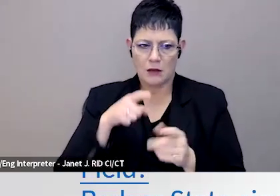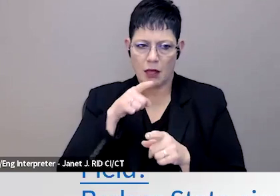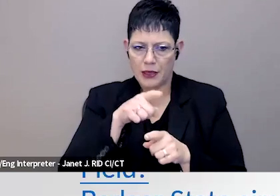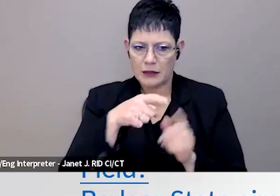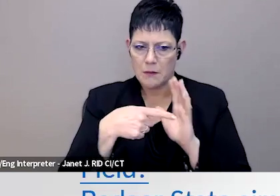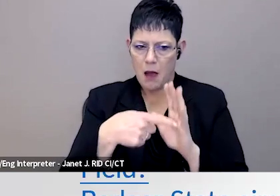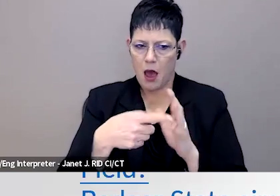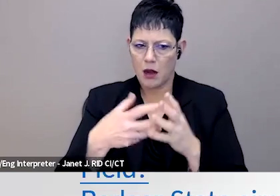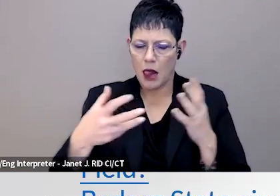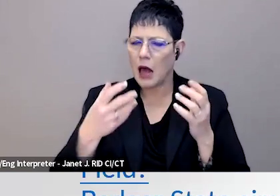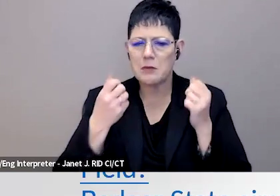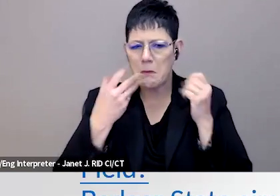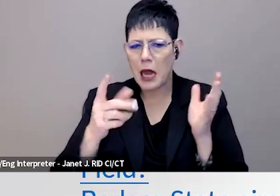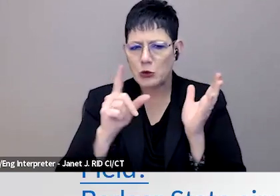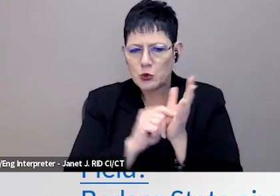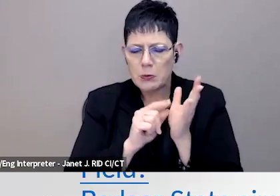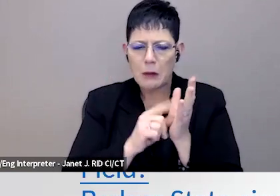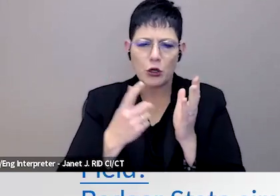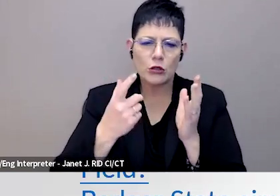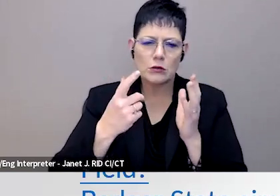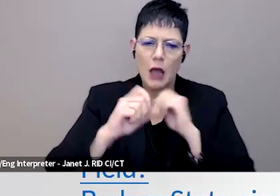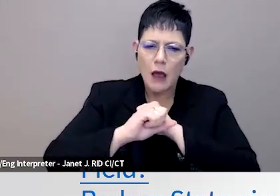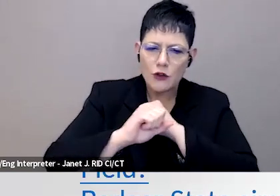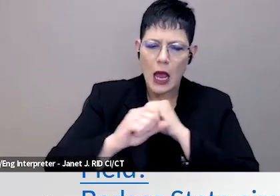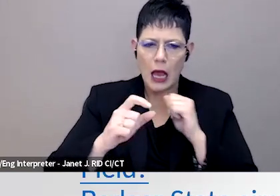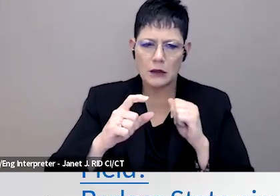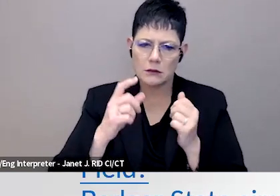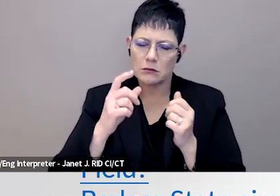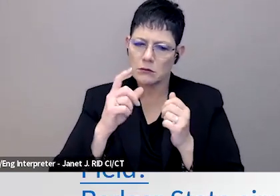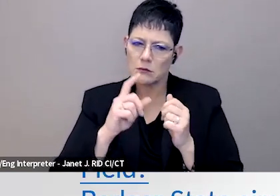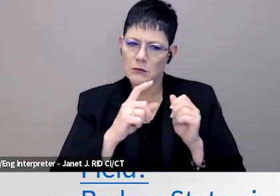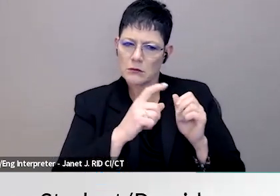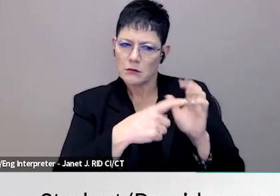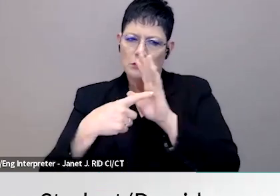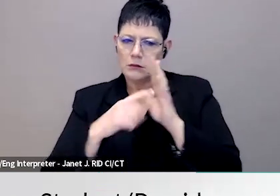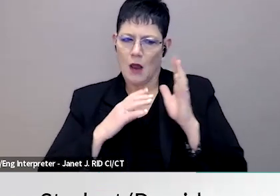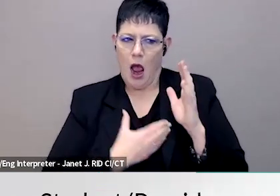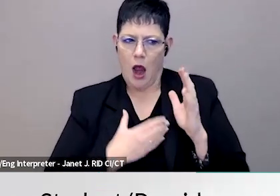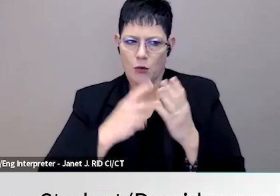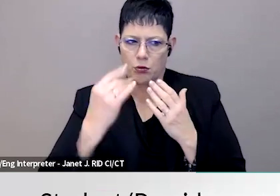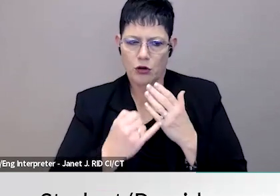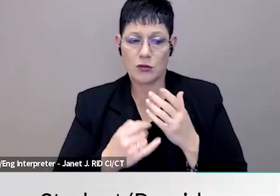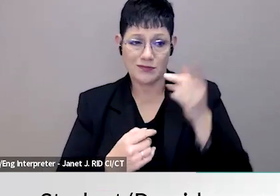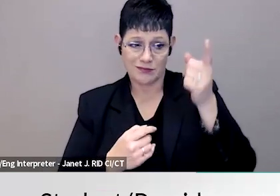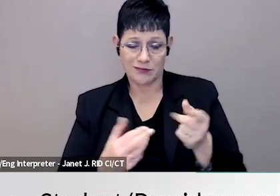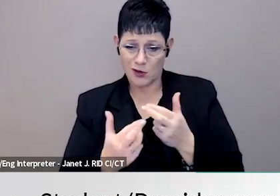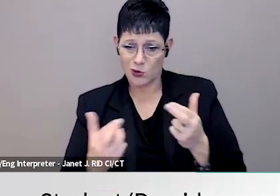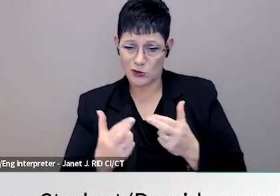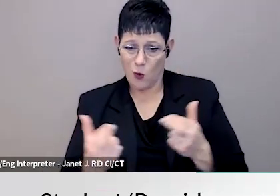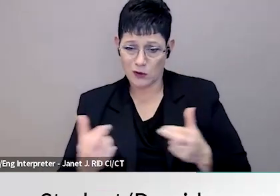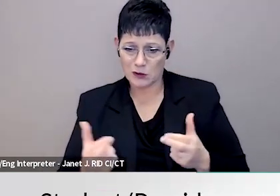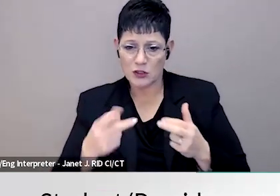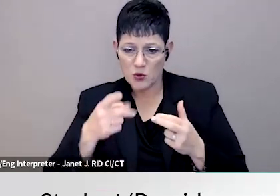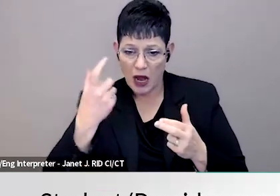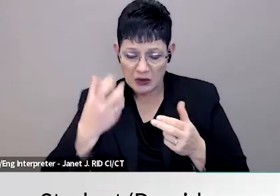model from some of the national organizations. Next, please. Here is a listing of all the resources. If you want to dig into this a